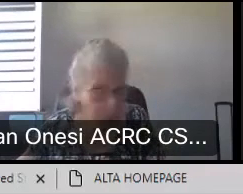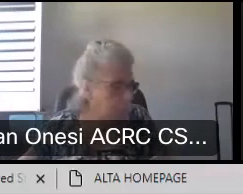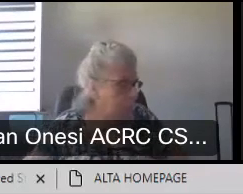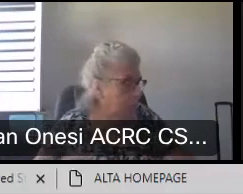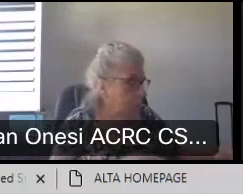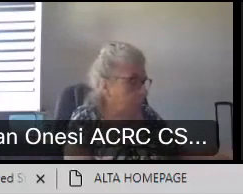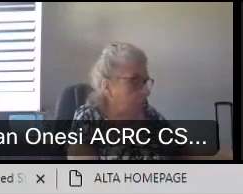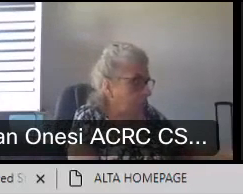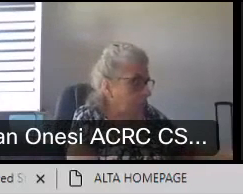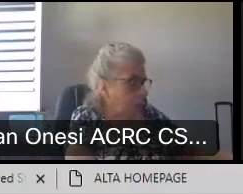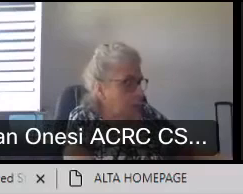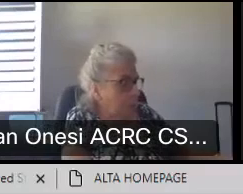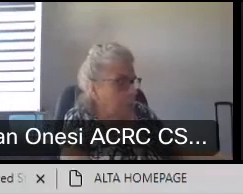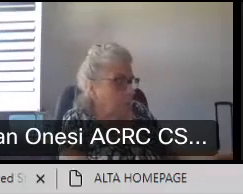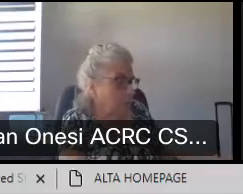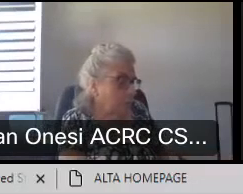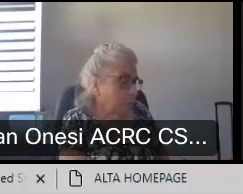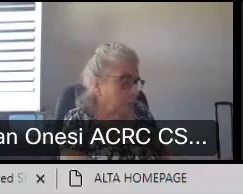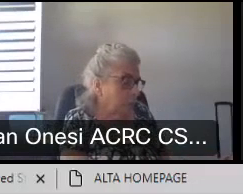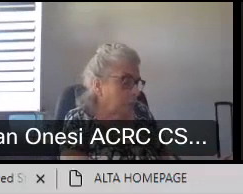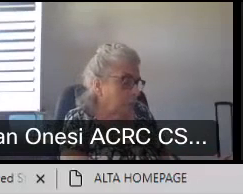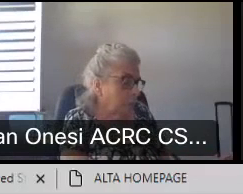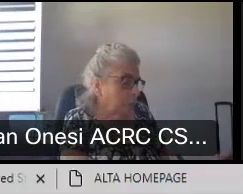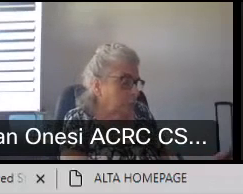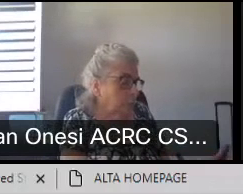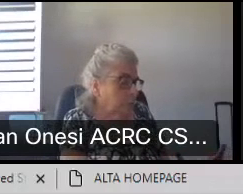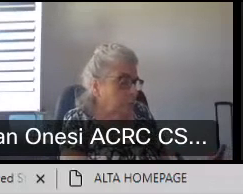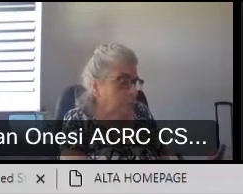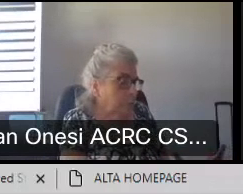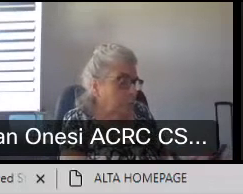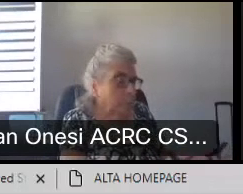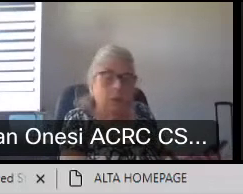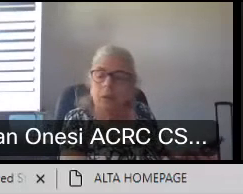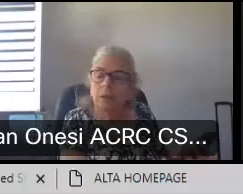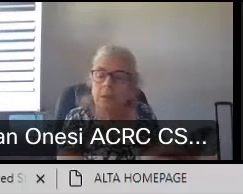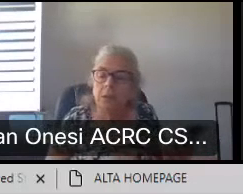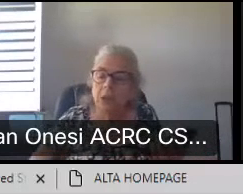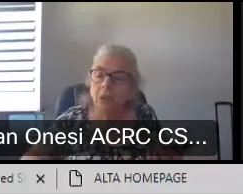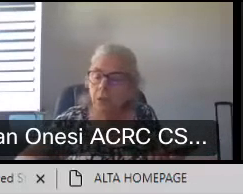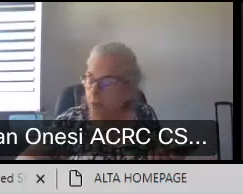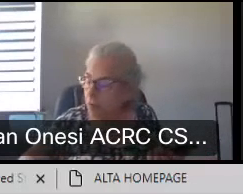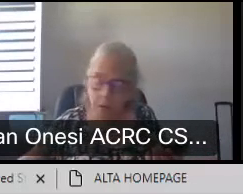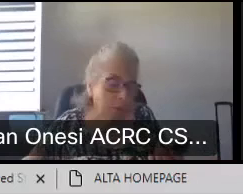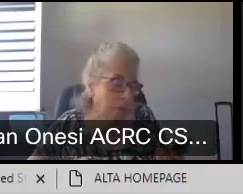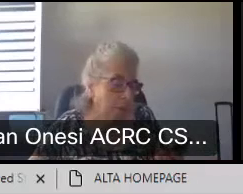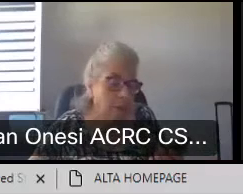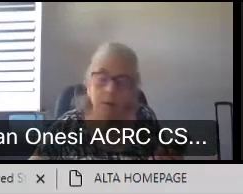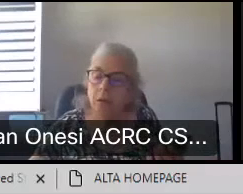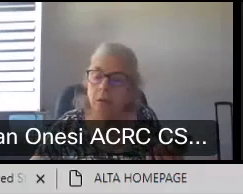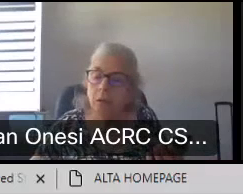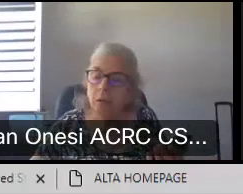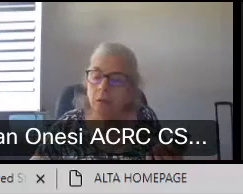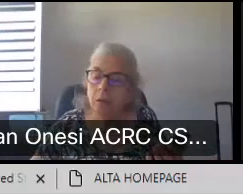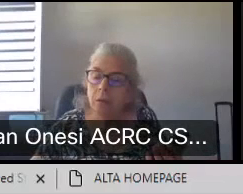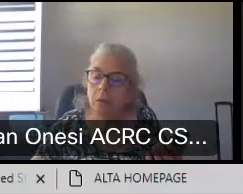strategic plan. So we mentioned last time we went over the newsletter that went out for our agency, and in the newsletter, we talked